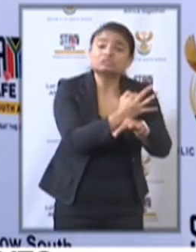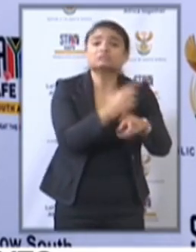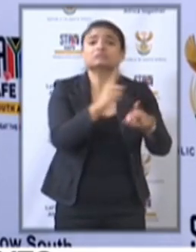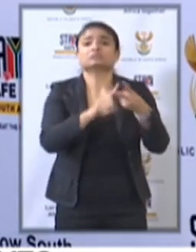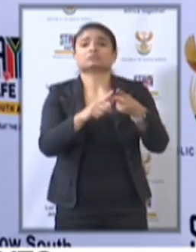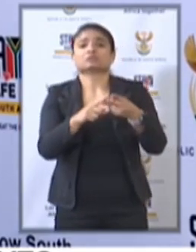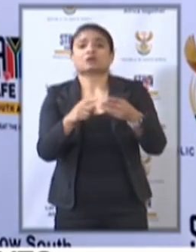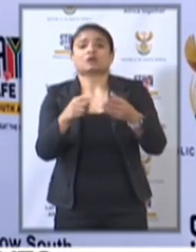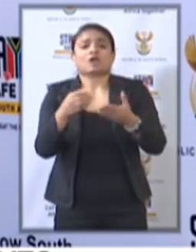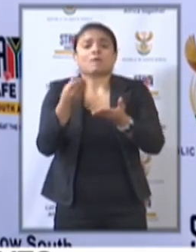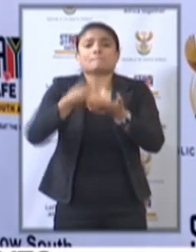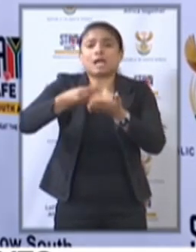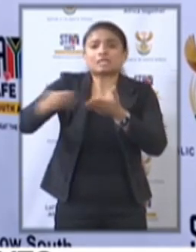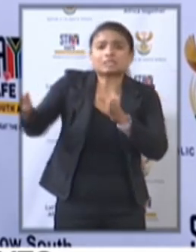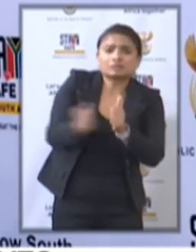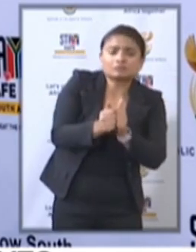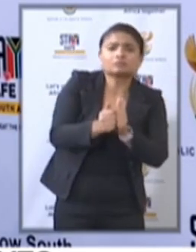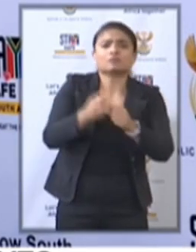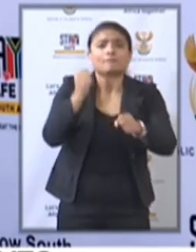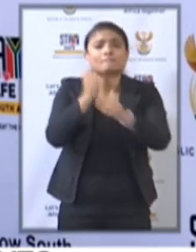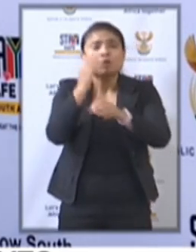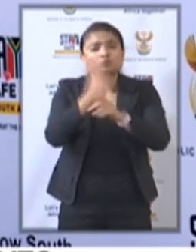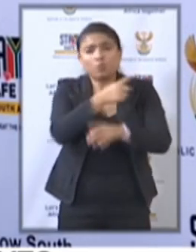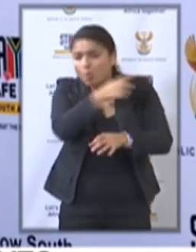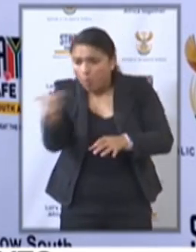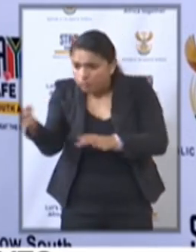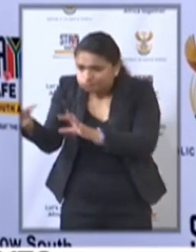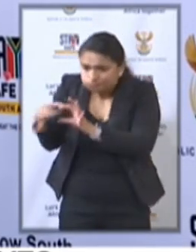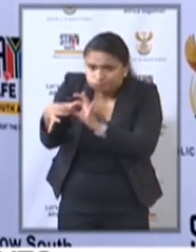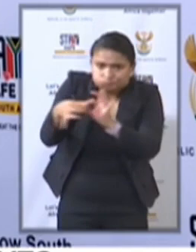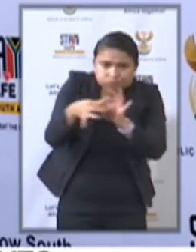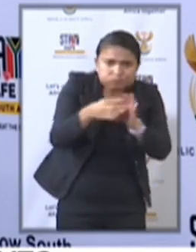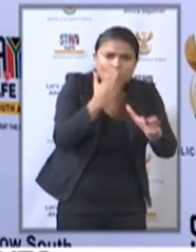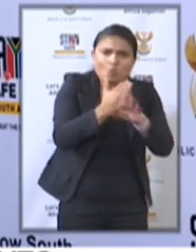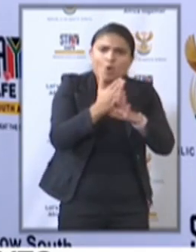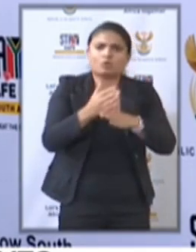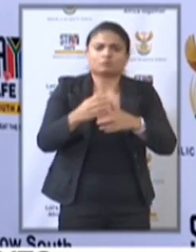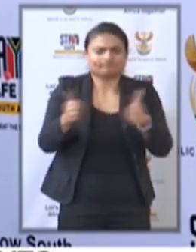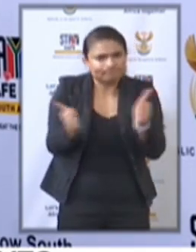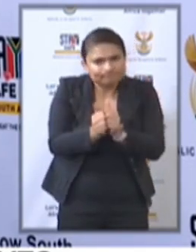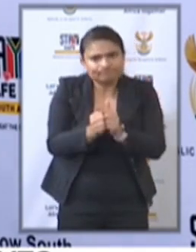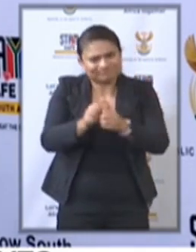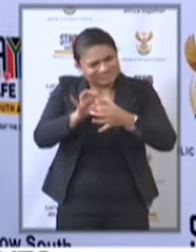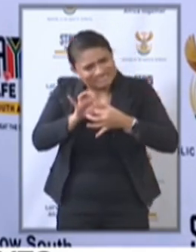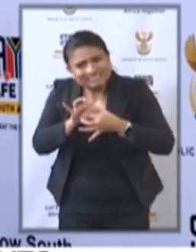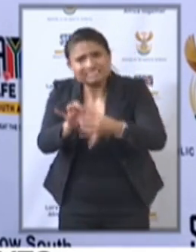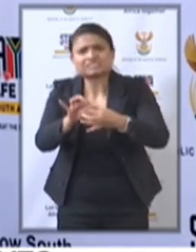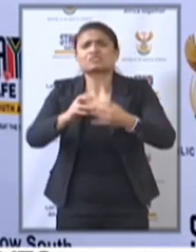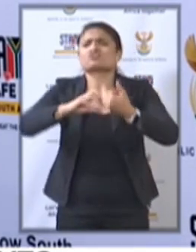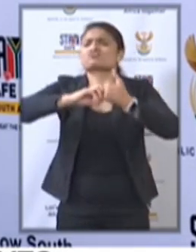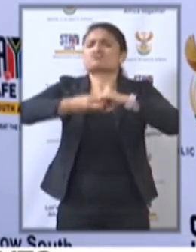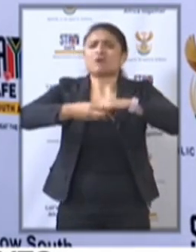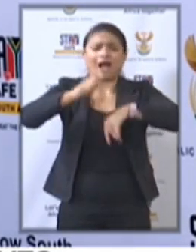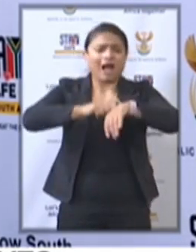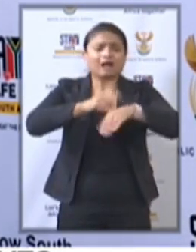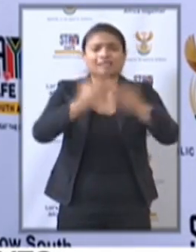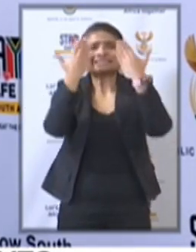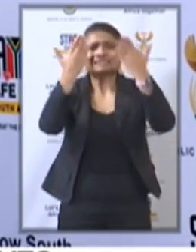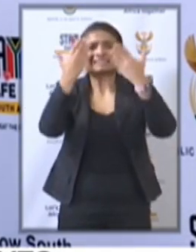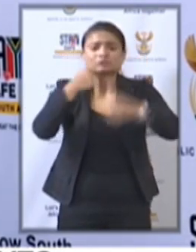we cooperate, unless we commit not to waste teaching and learning